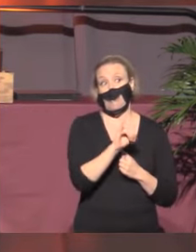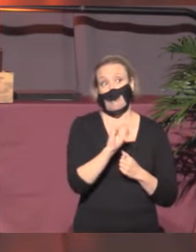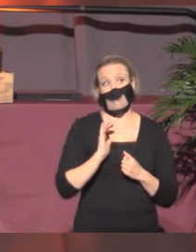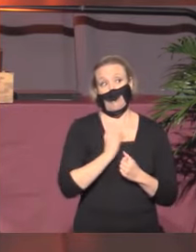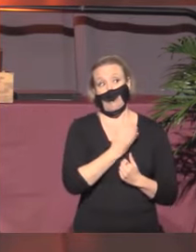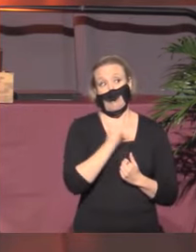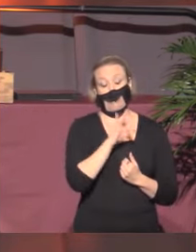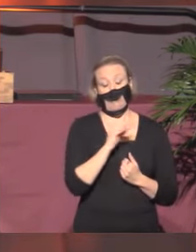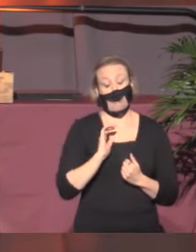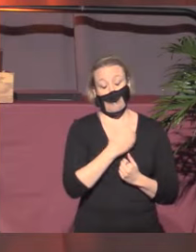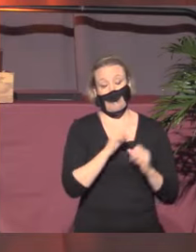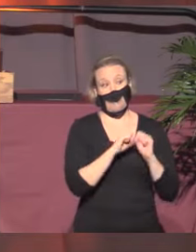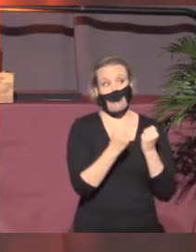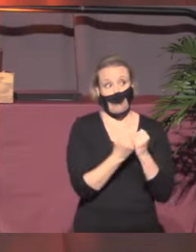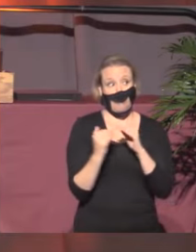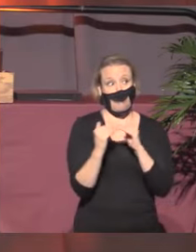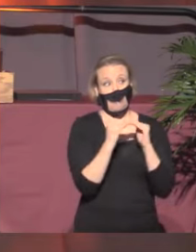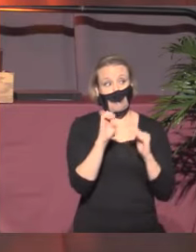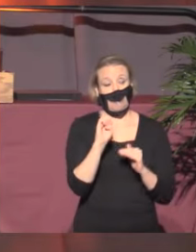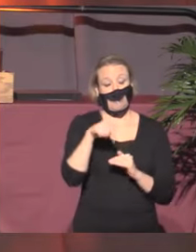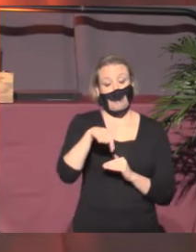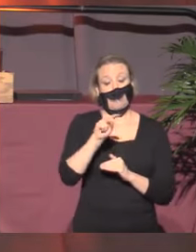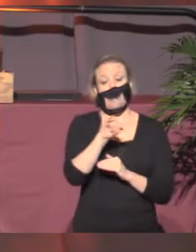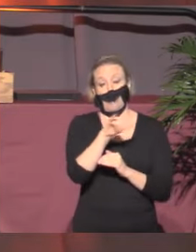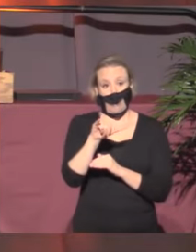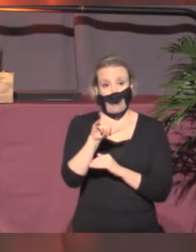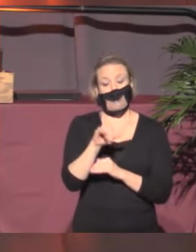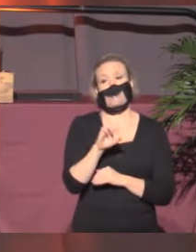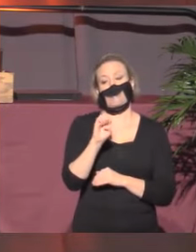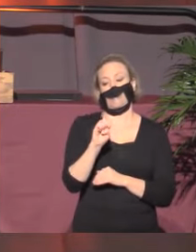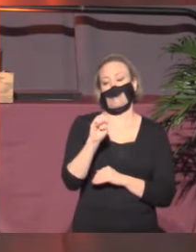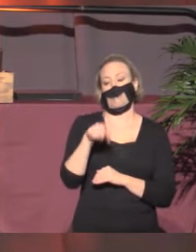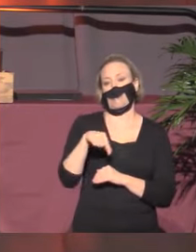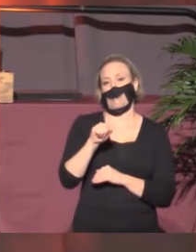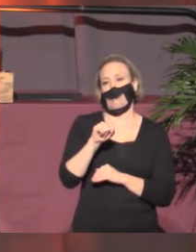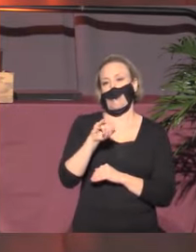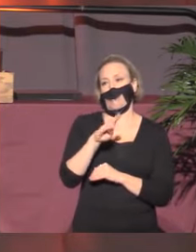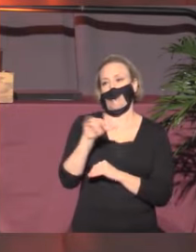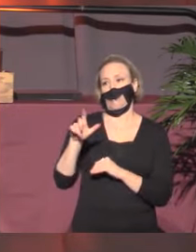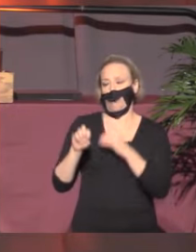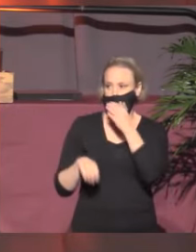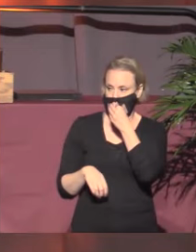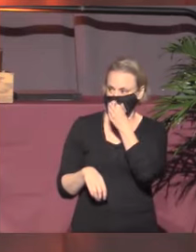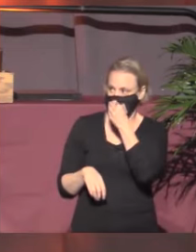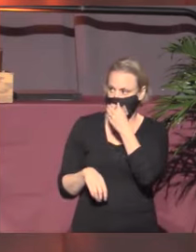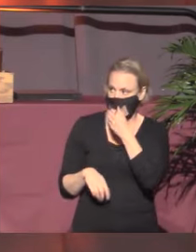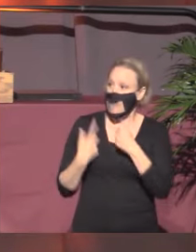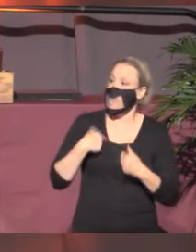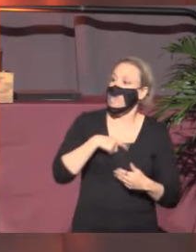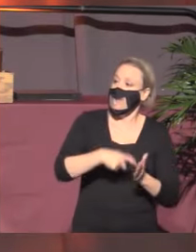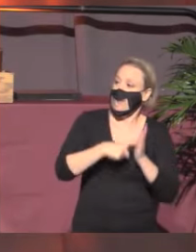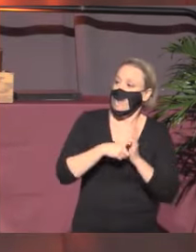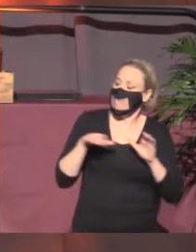equitable as we hope to be, then we will do all the good we